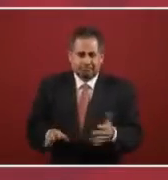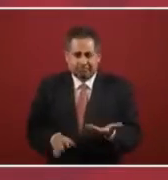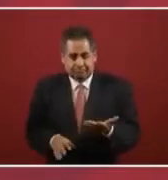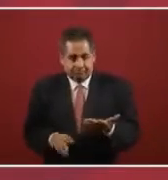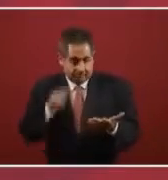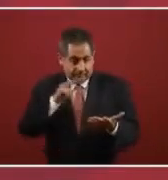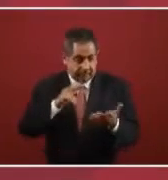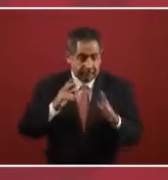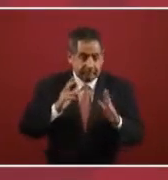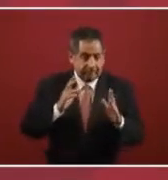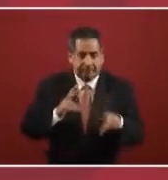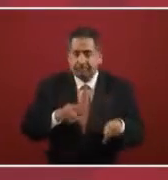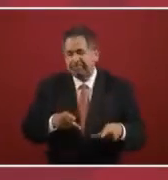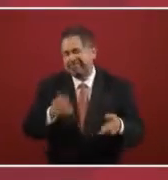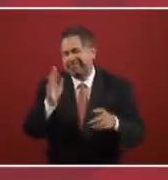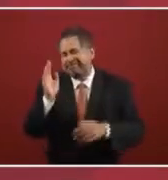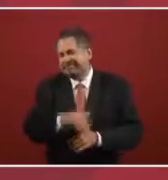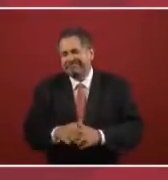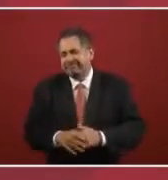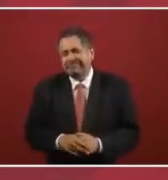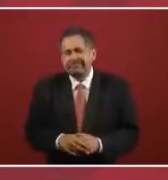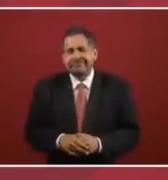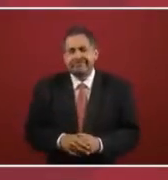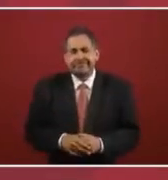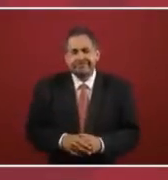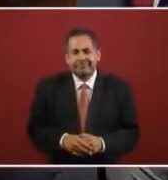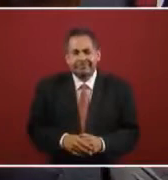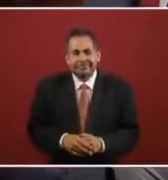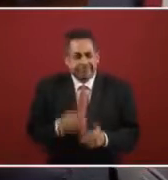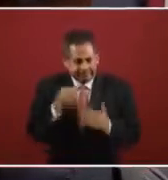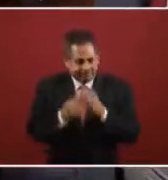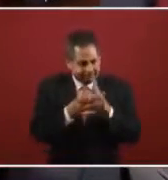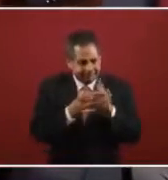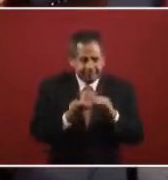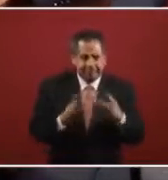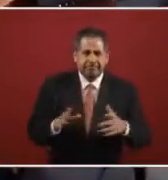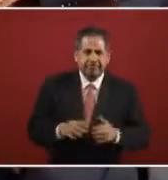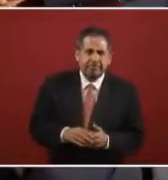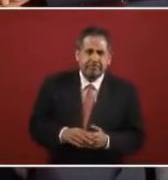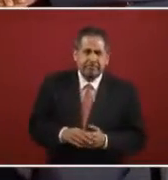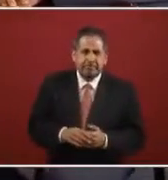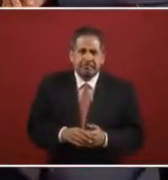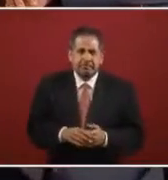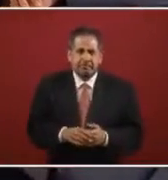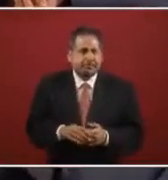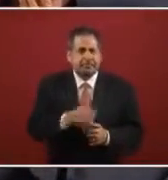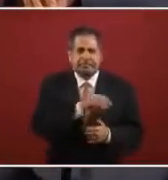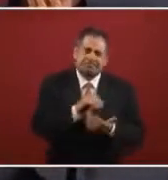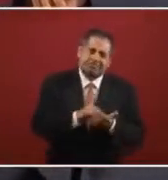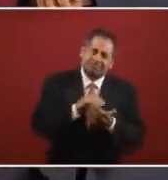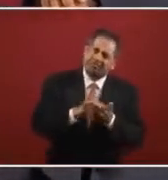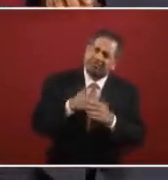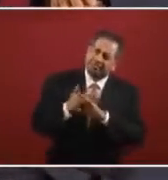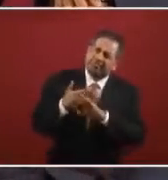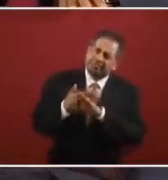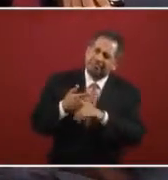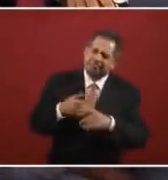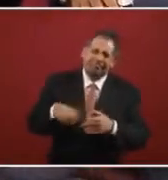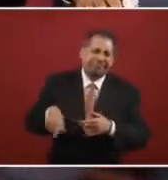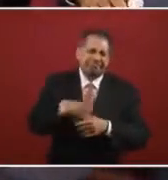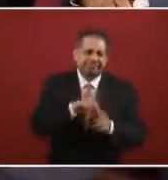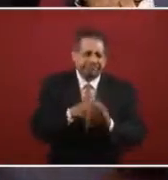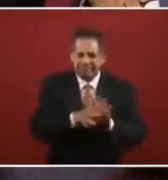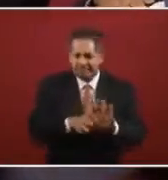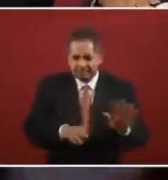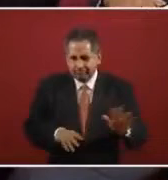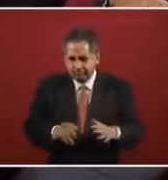esto rápido. And they said, look at this Si quickly, no, nos van a seguir criticando. because they're los going to be periódicos.